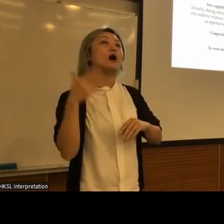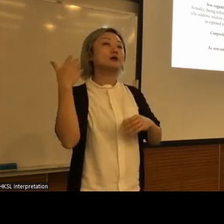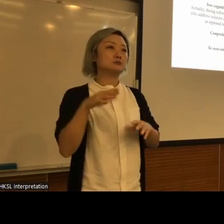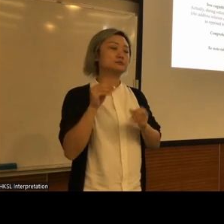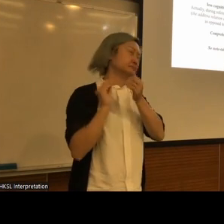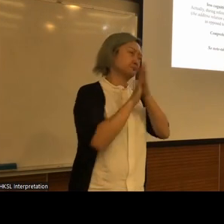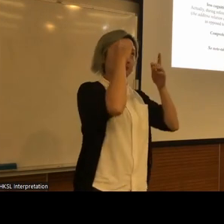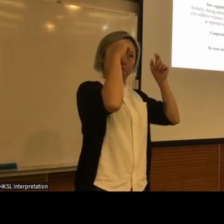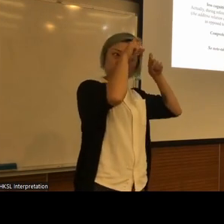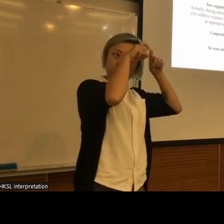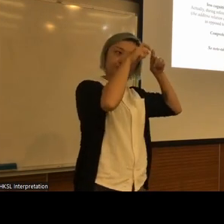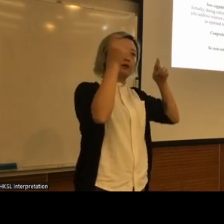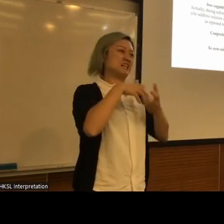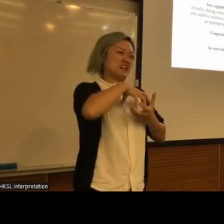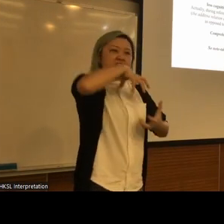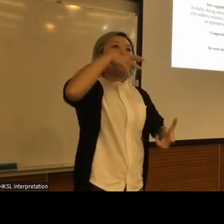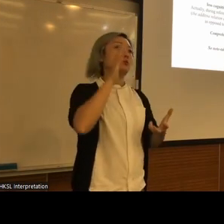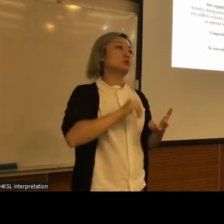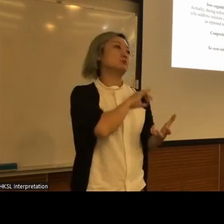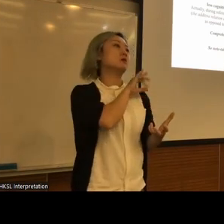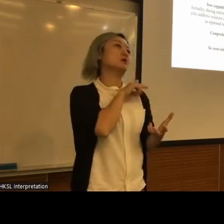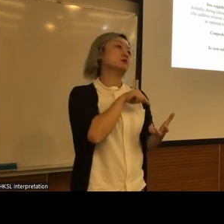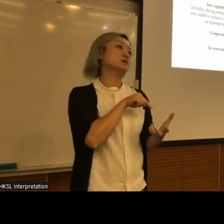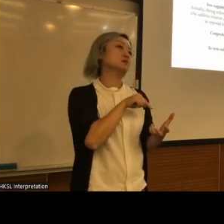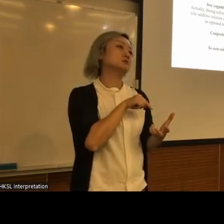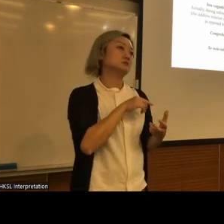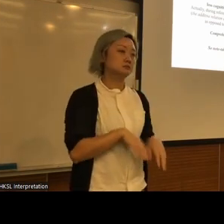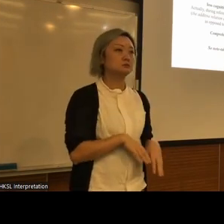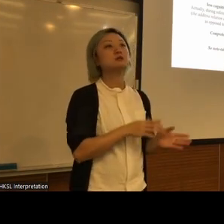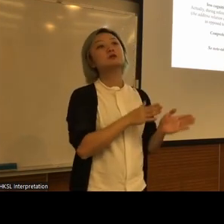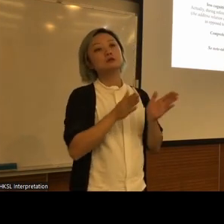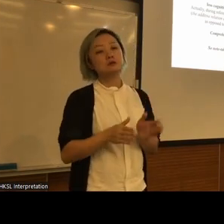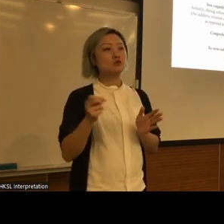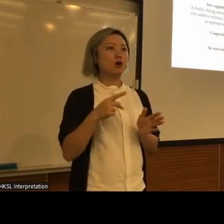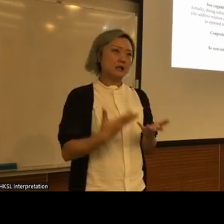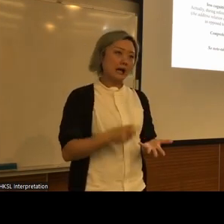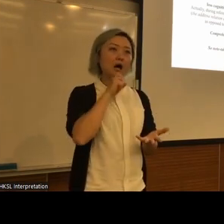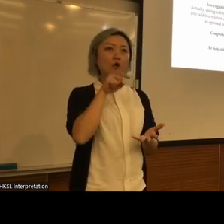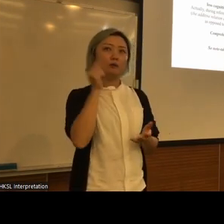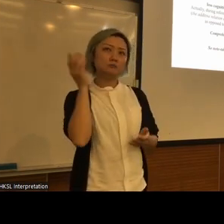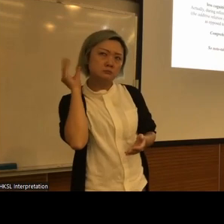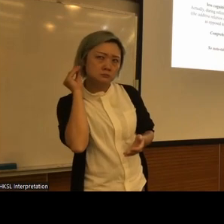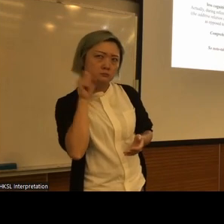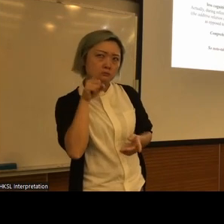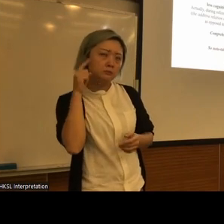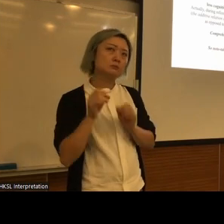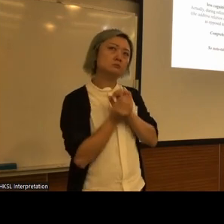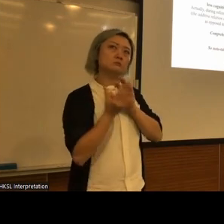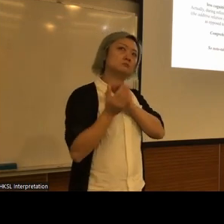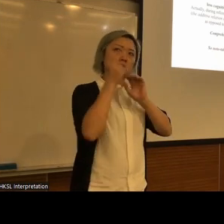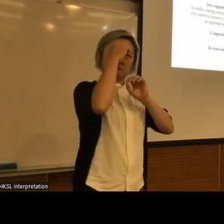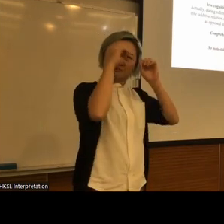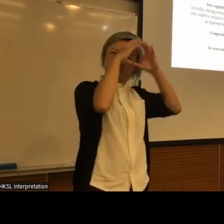The comprehension phase, I believe, is the source of most cognitive challenges. So it's very important to